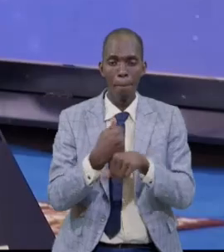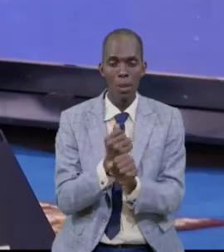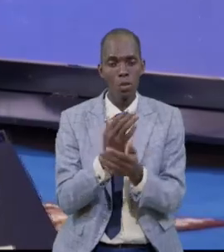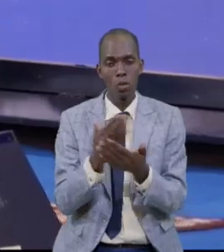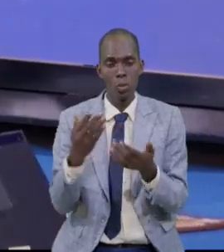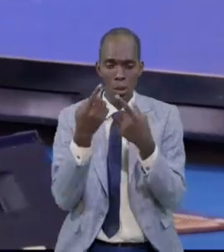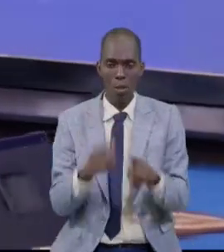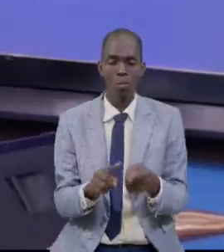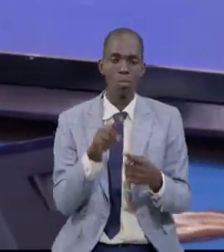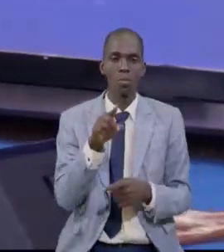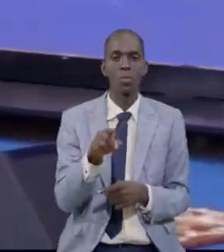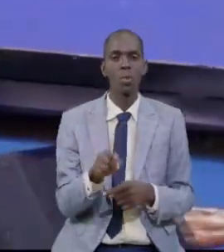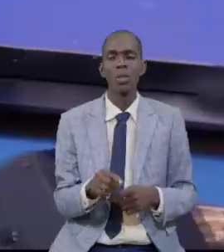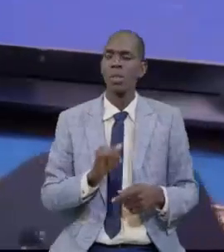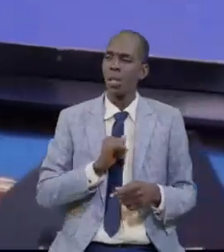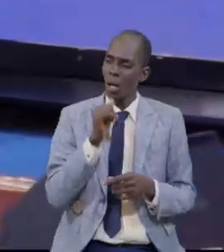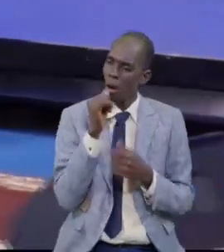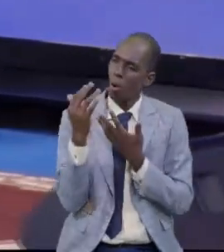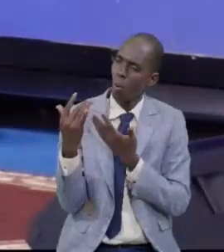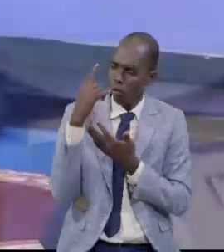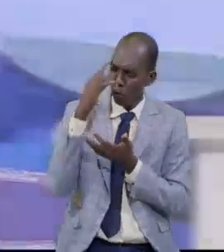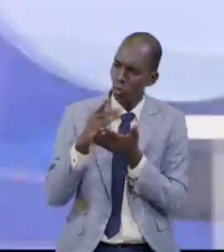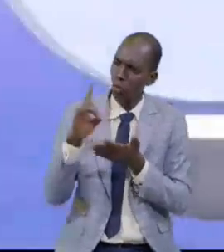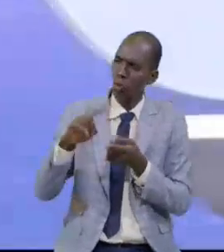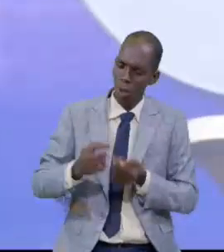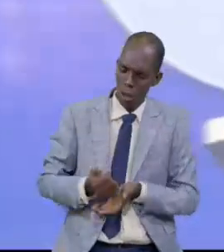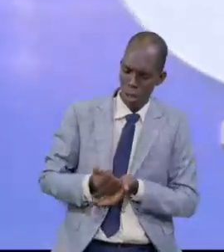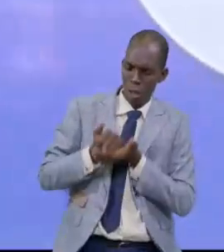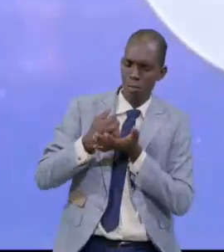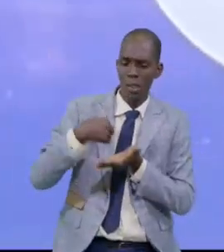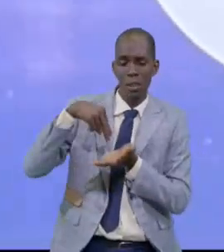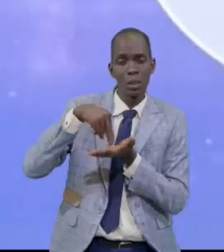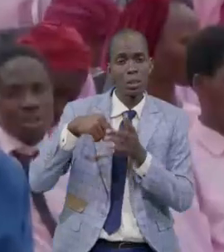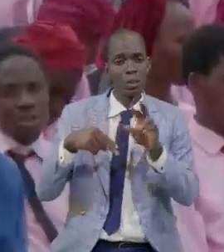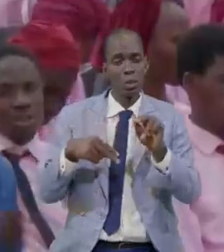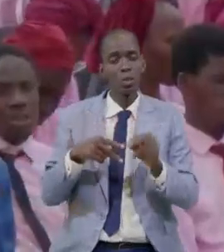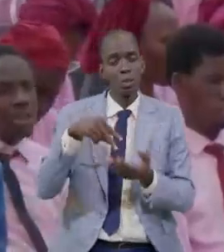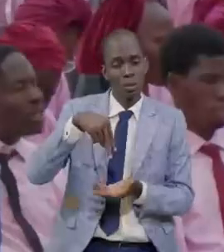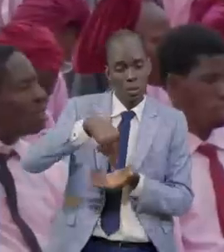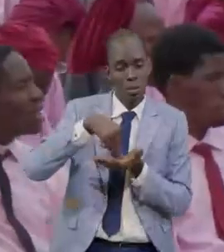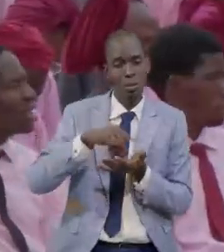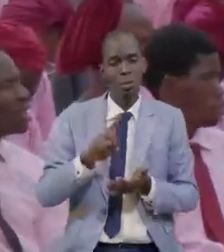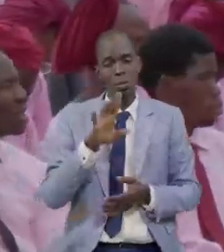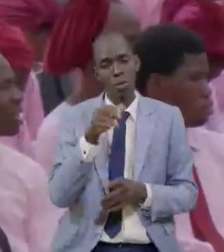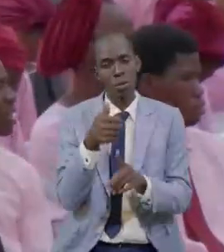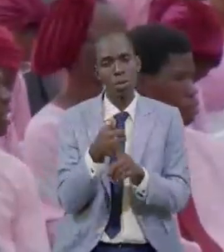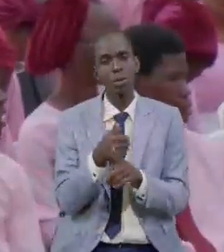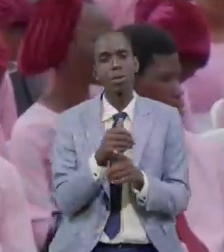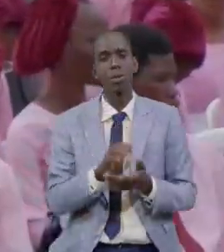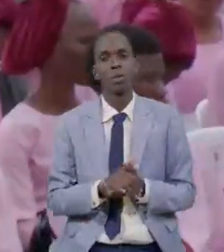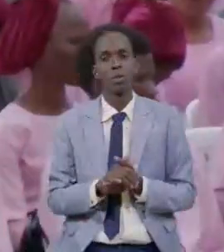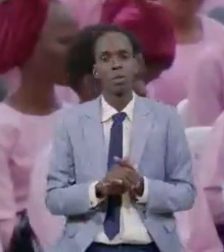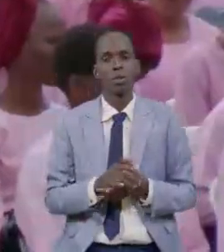for somebody to lift me up. You will lift up yourself. We have slept for too